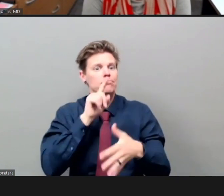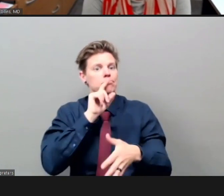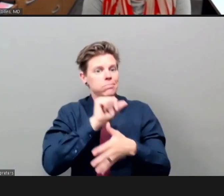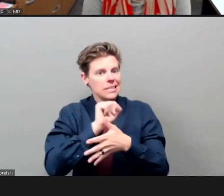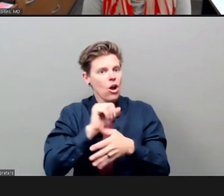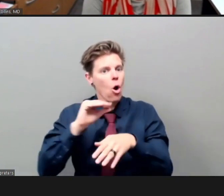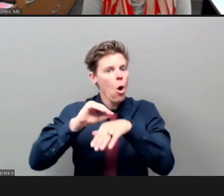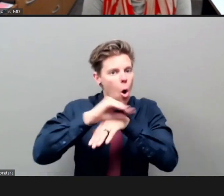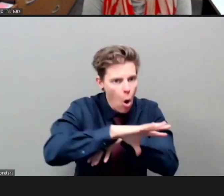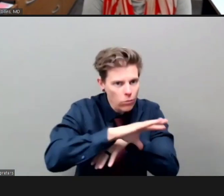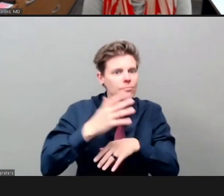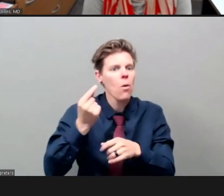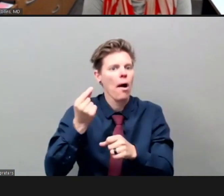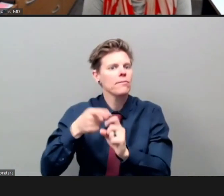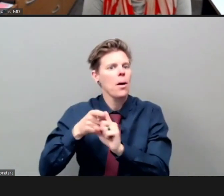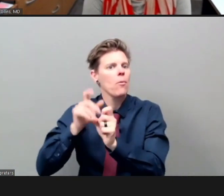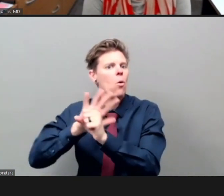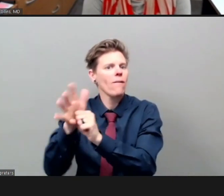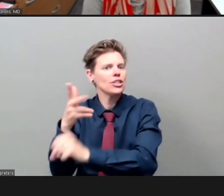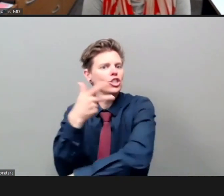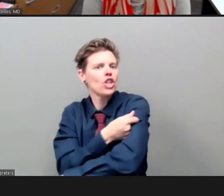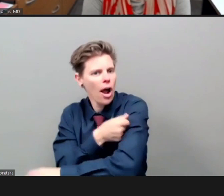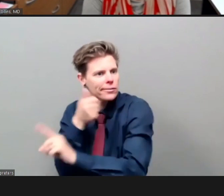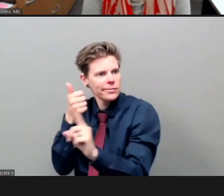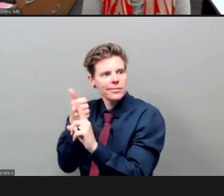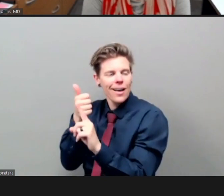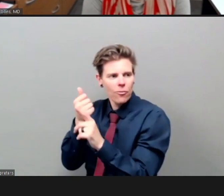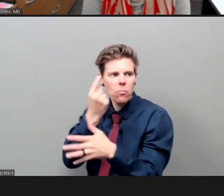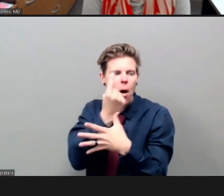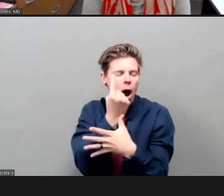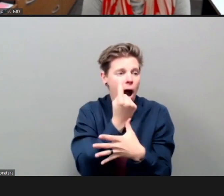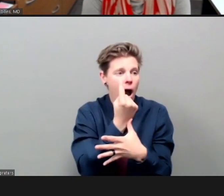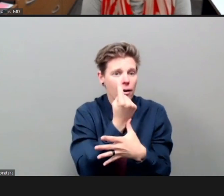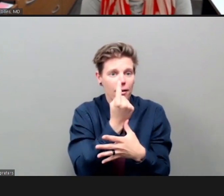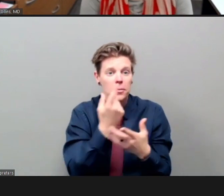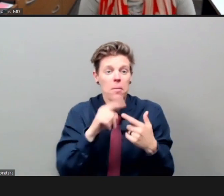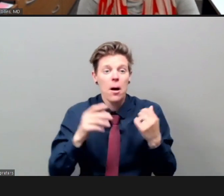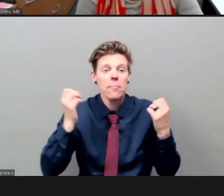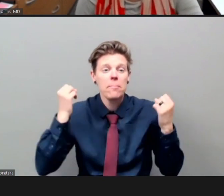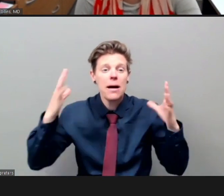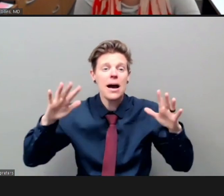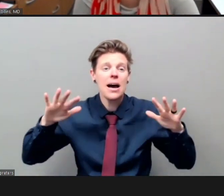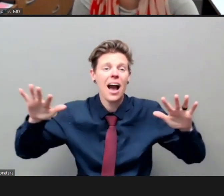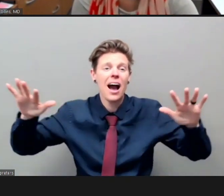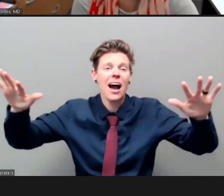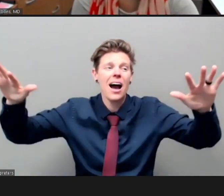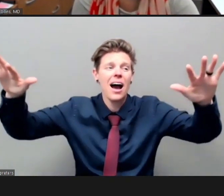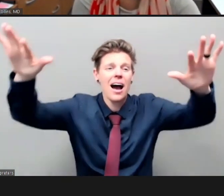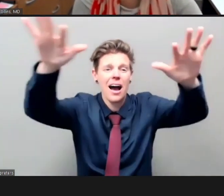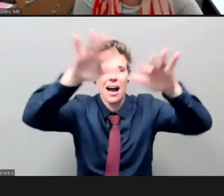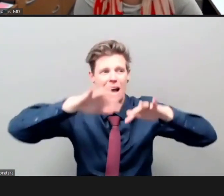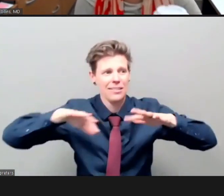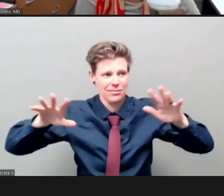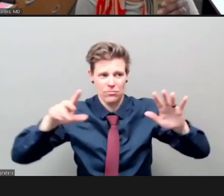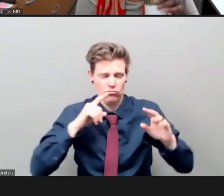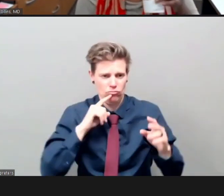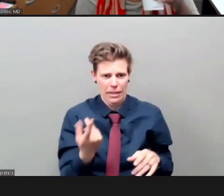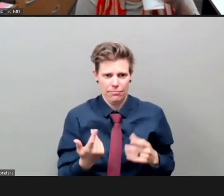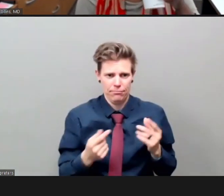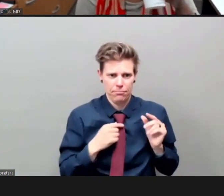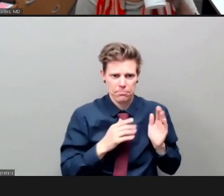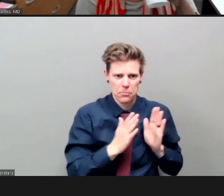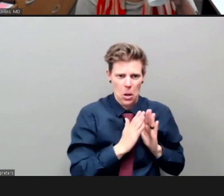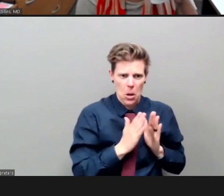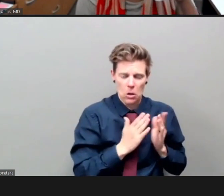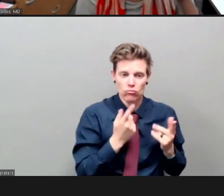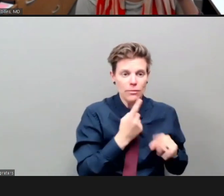is sad, but much lower than what we've been seeing in terms of death rates. 1 clearly not related to COVID, and 2 are